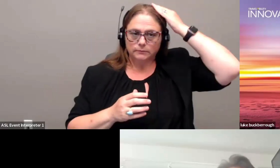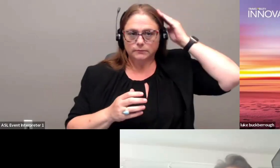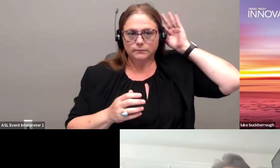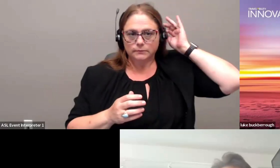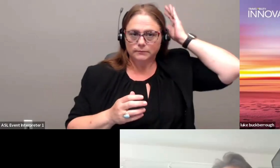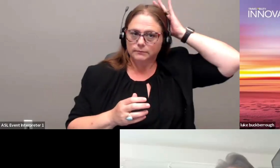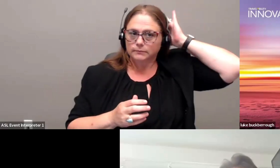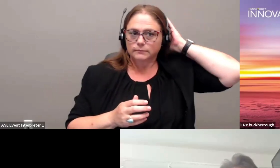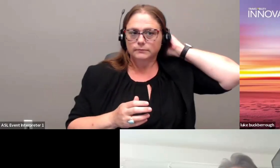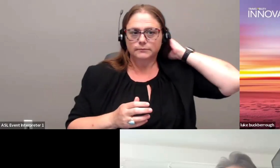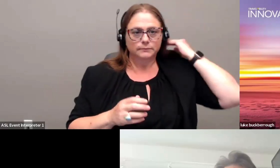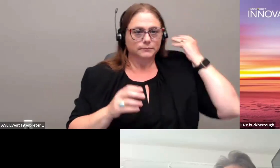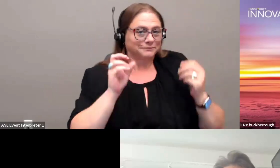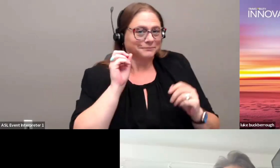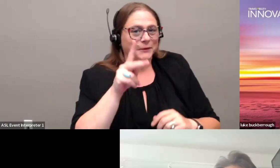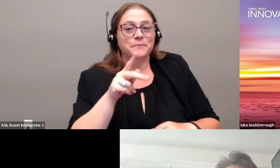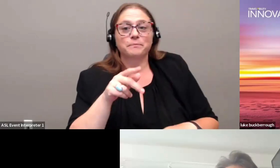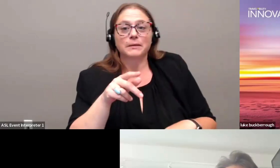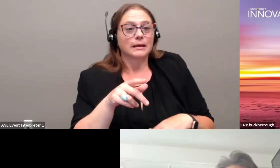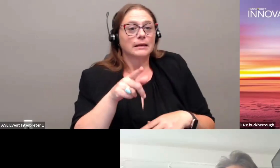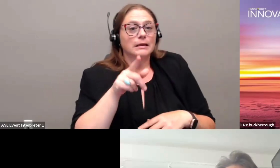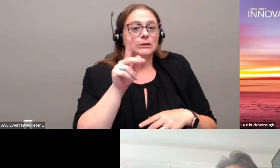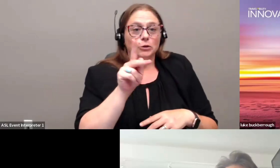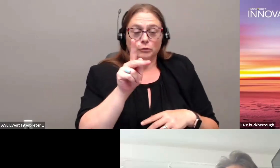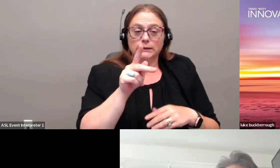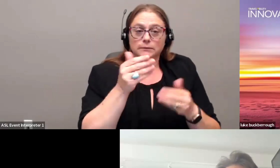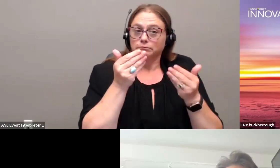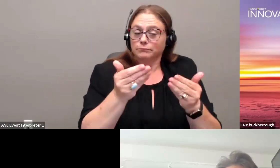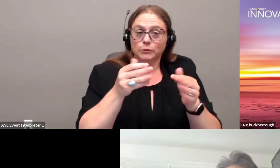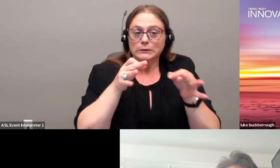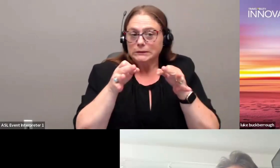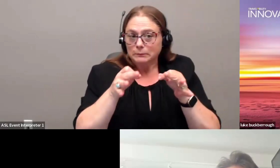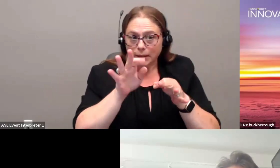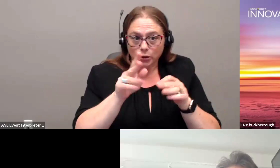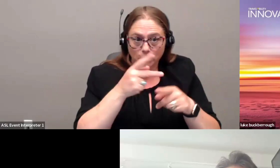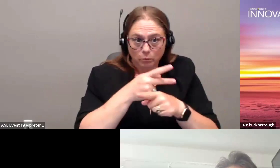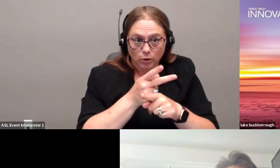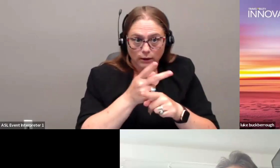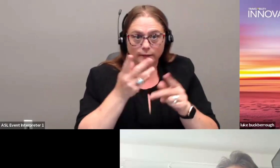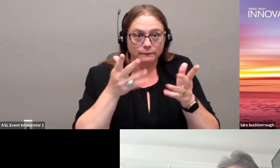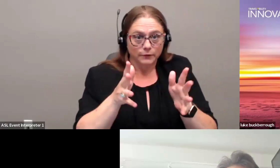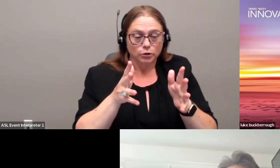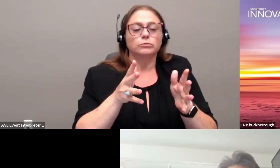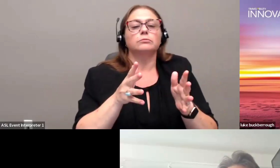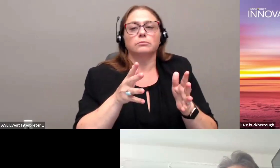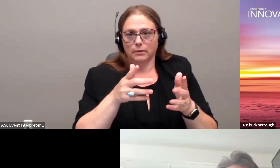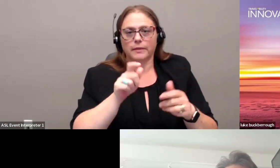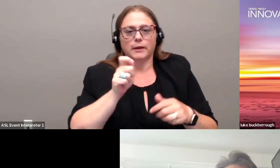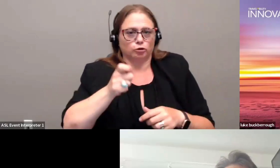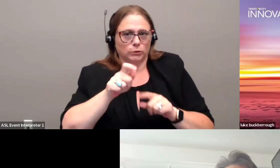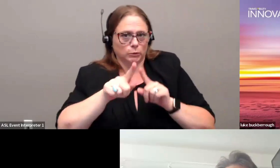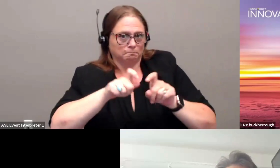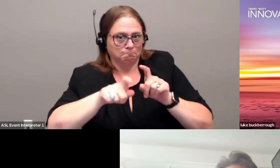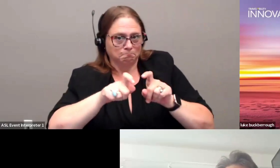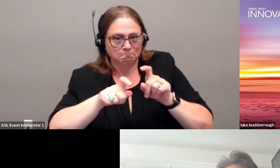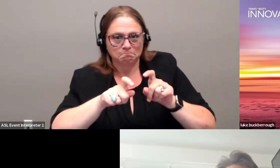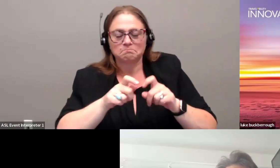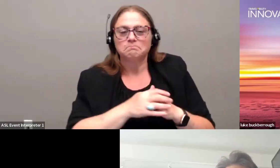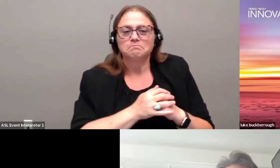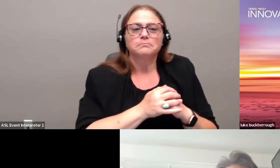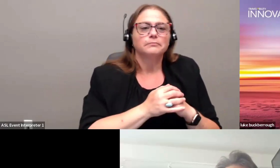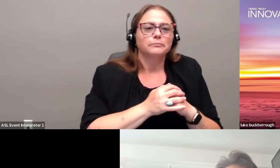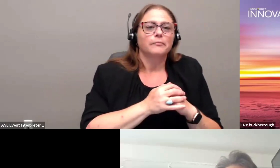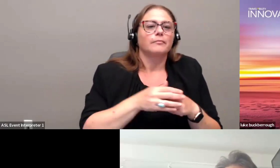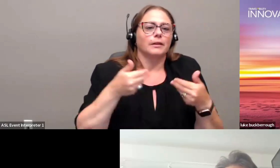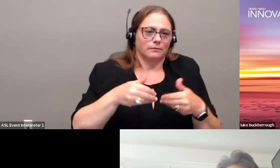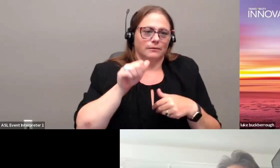Go Thank ahead you. and explain your product a little bit more, and we'll dive into the Q&A. Yes, I'm here with, this is Amos